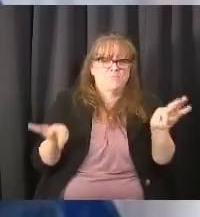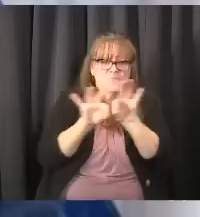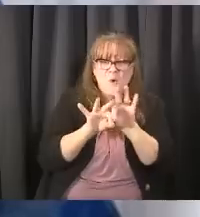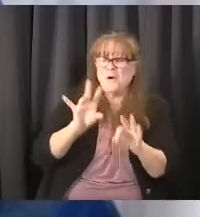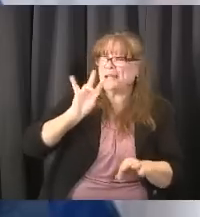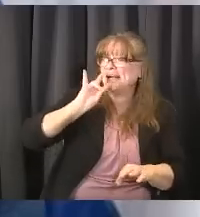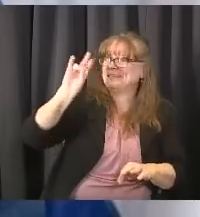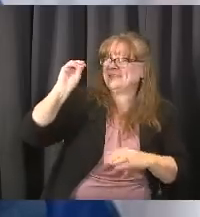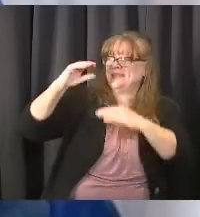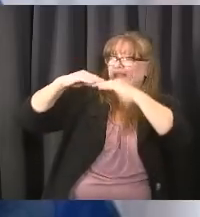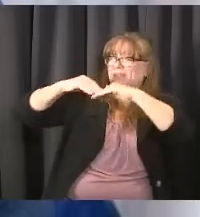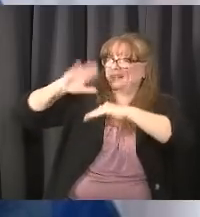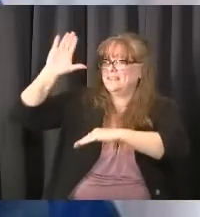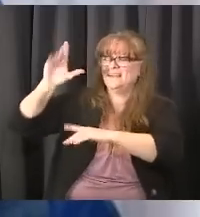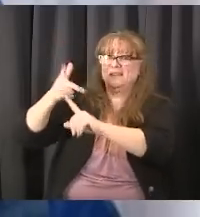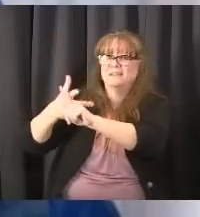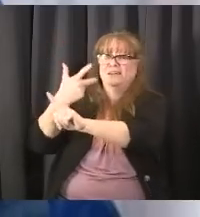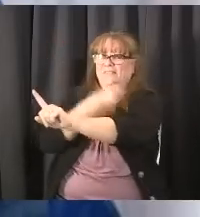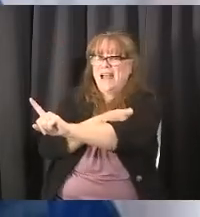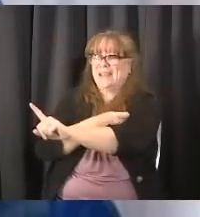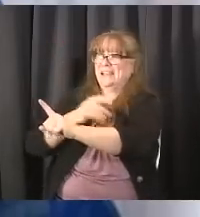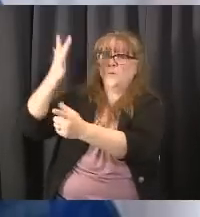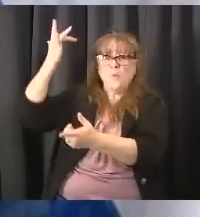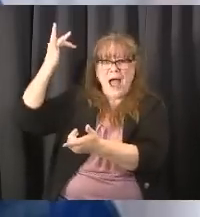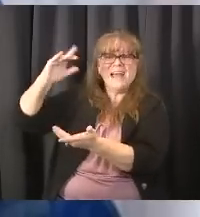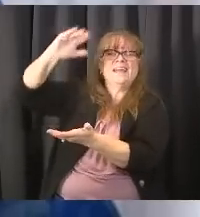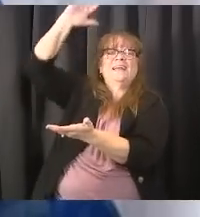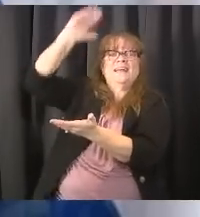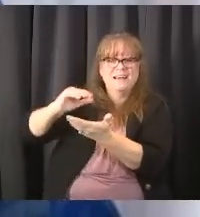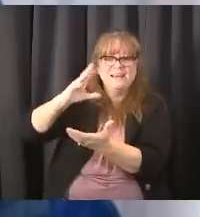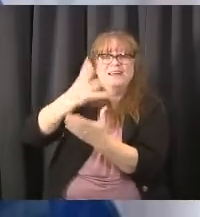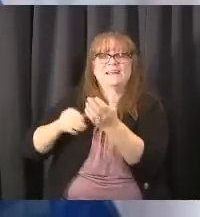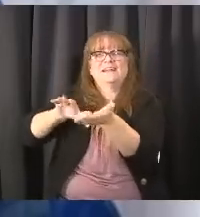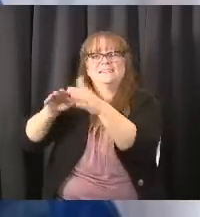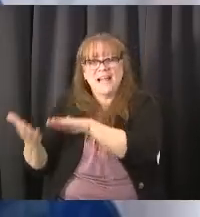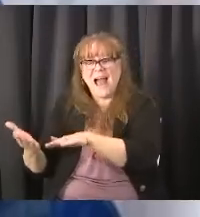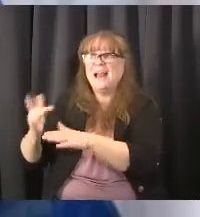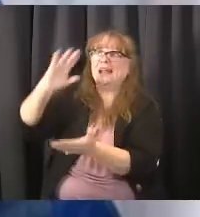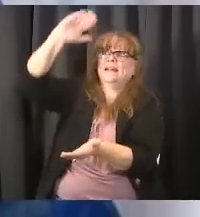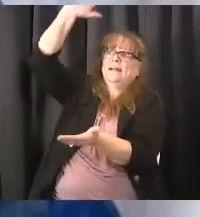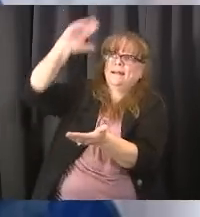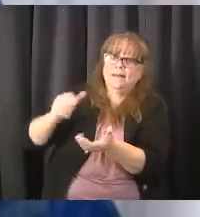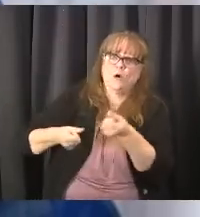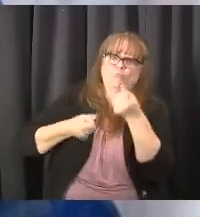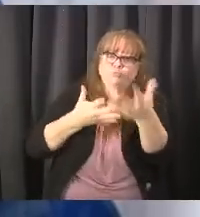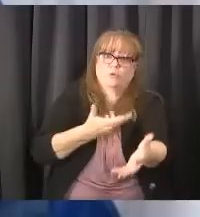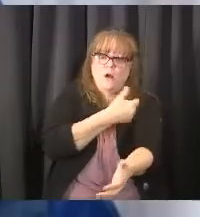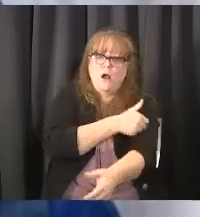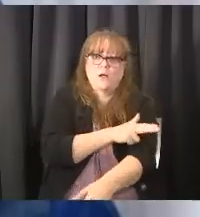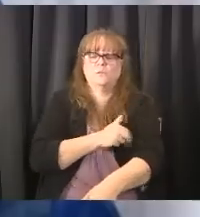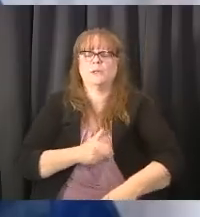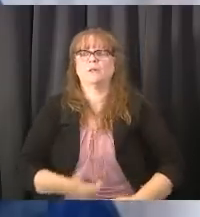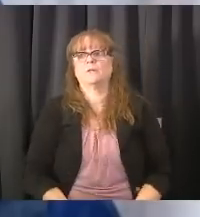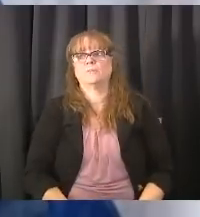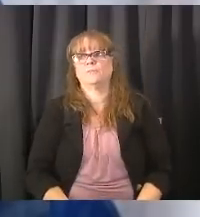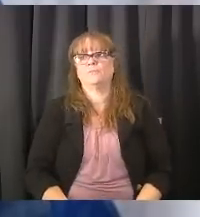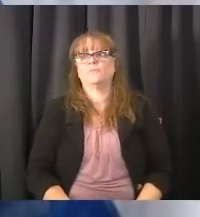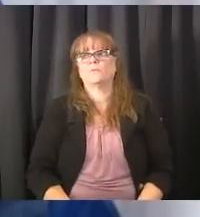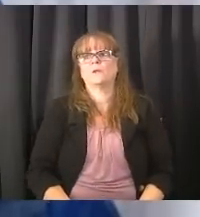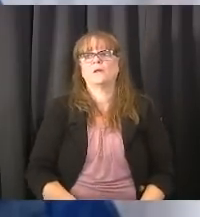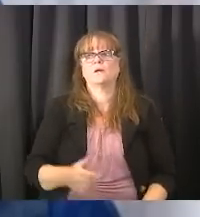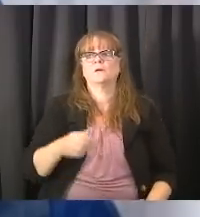as well. Hi, Governor Polis. It's Andrea Dukakis from Colorado Public Radio. Right now, Colorado